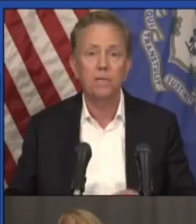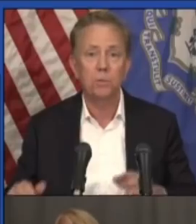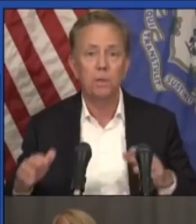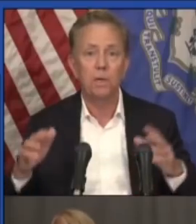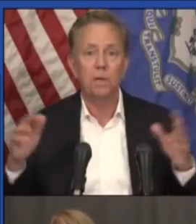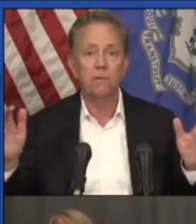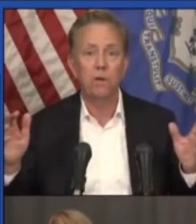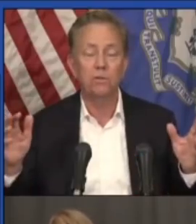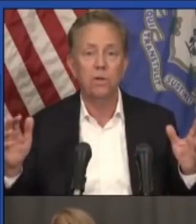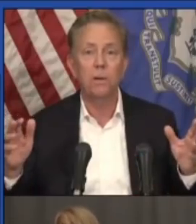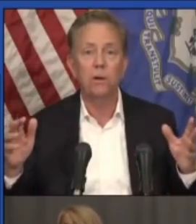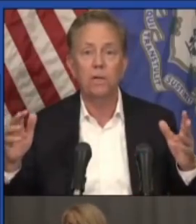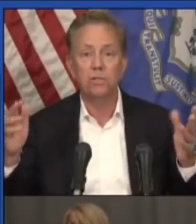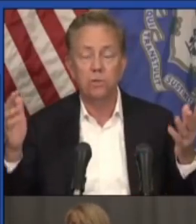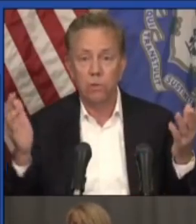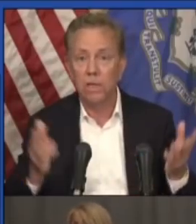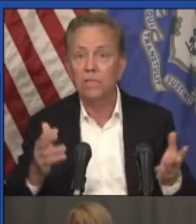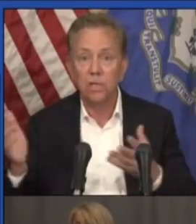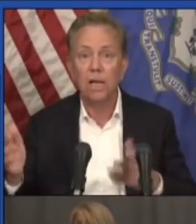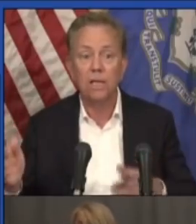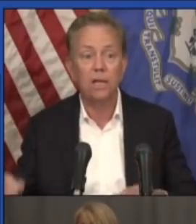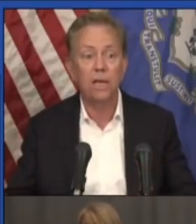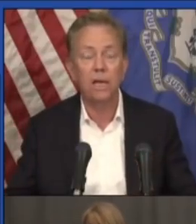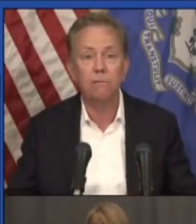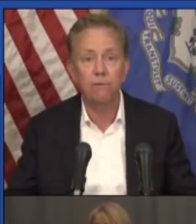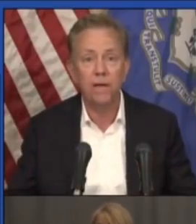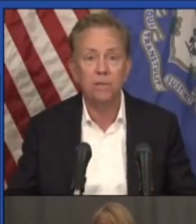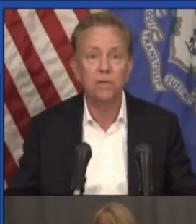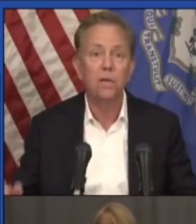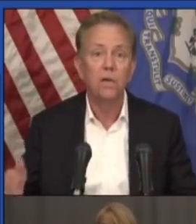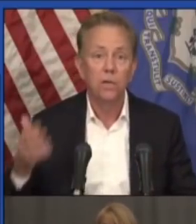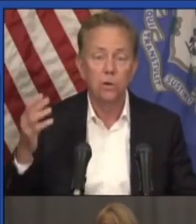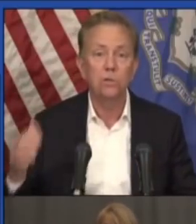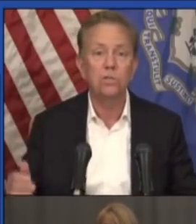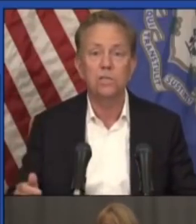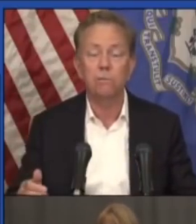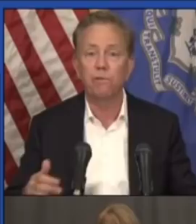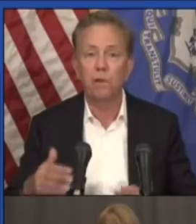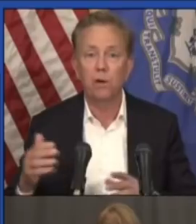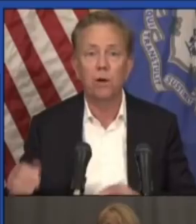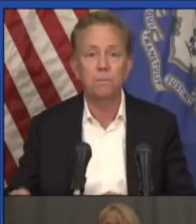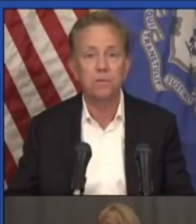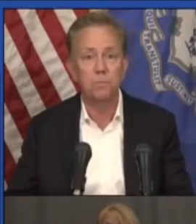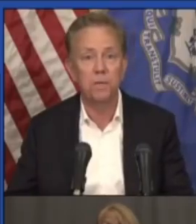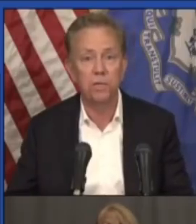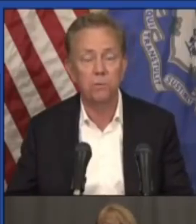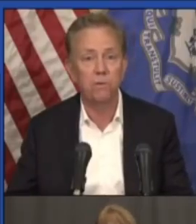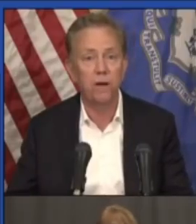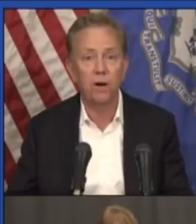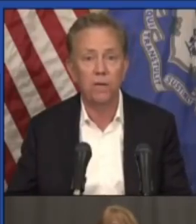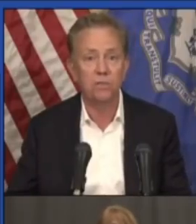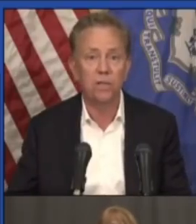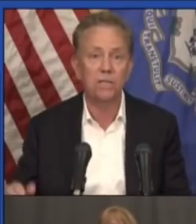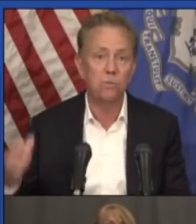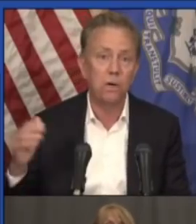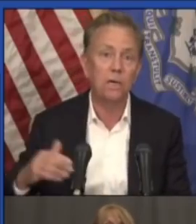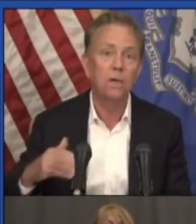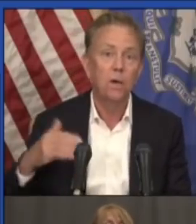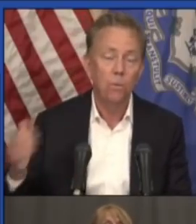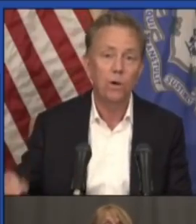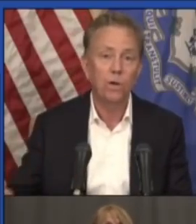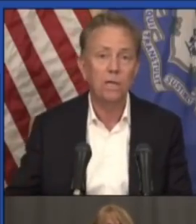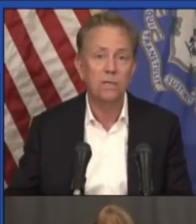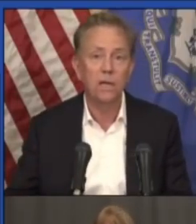be the possibility that if there are some areas that were less likely to get infected, you could see some flare-ups, especially with the variants. So that's